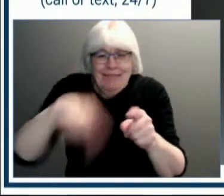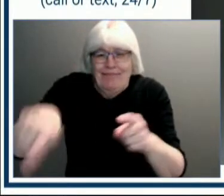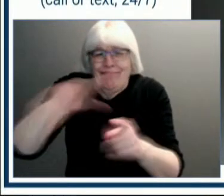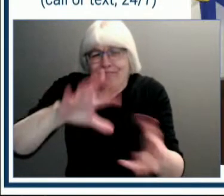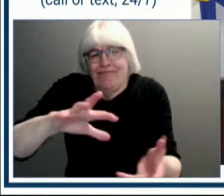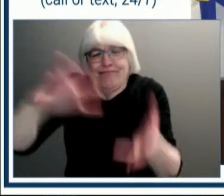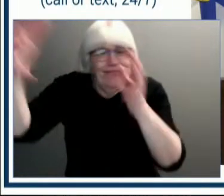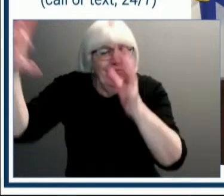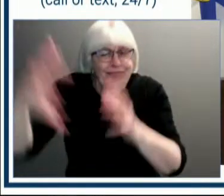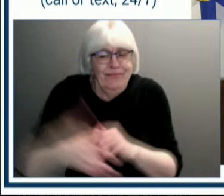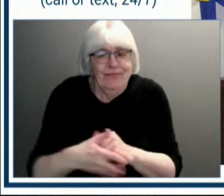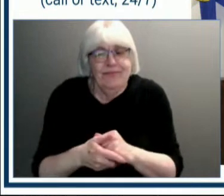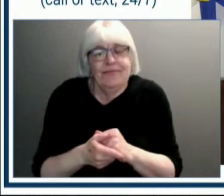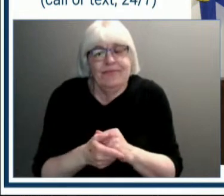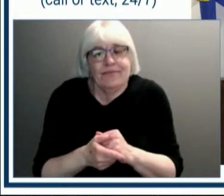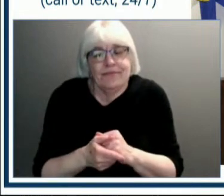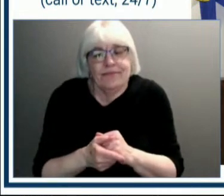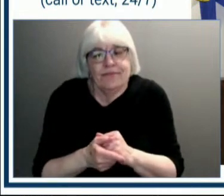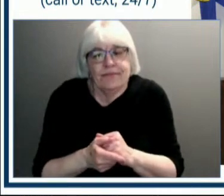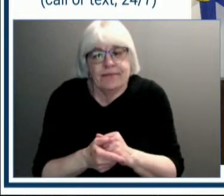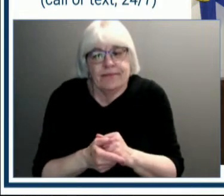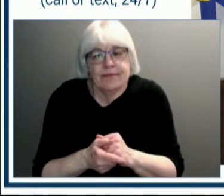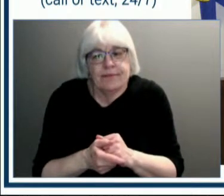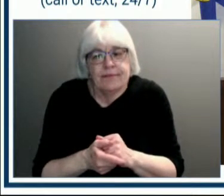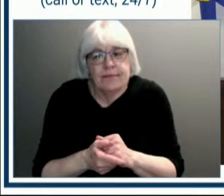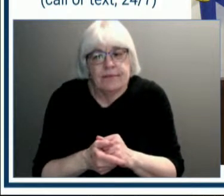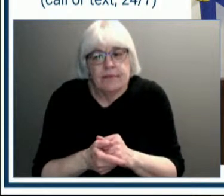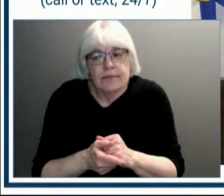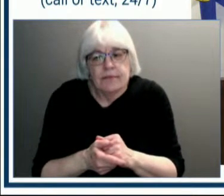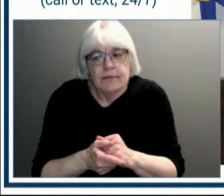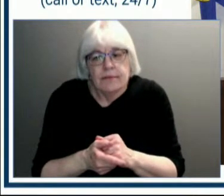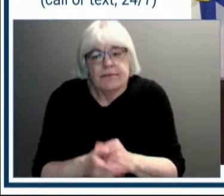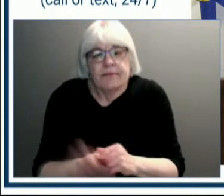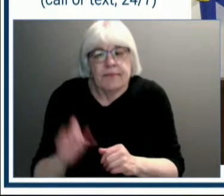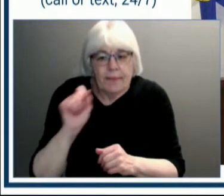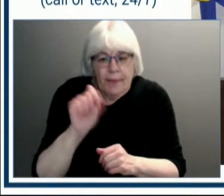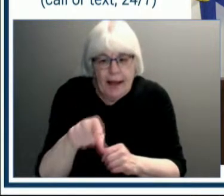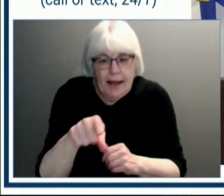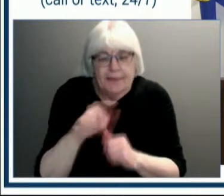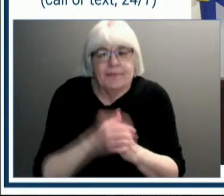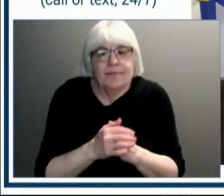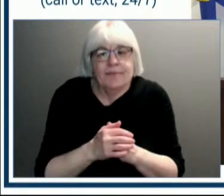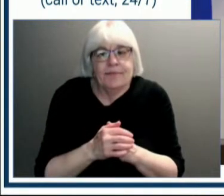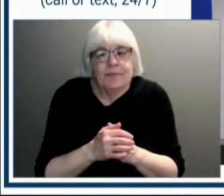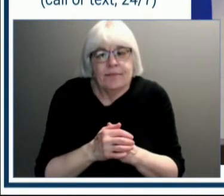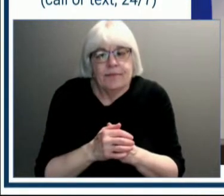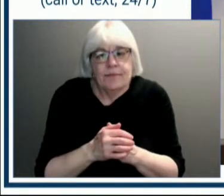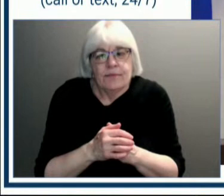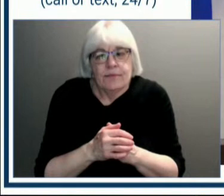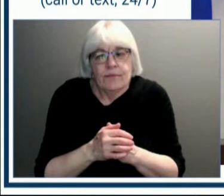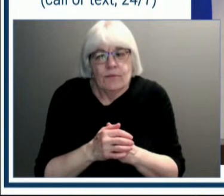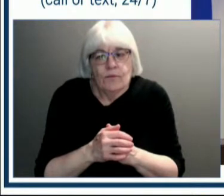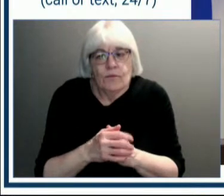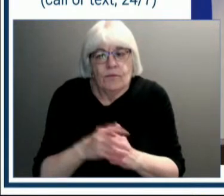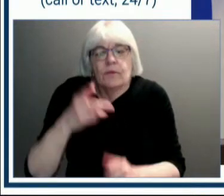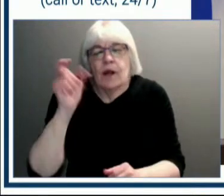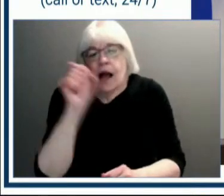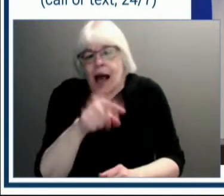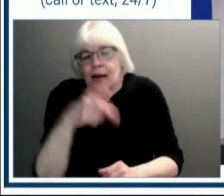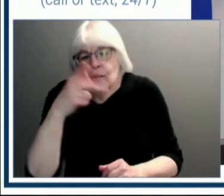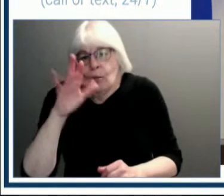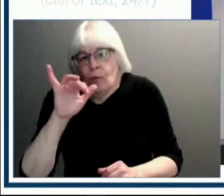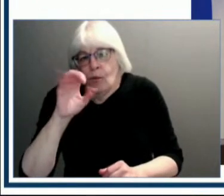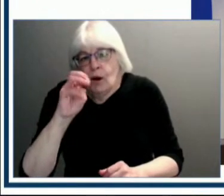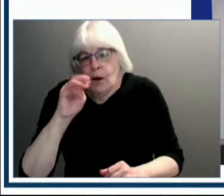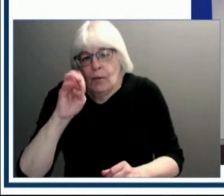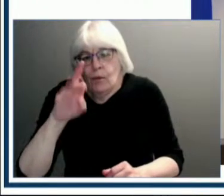Natasha, if you have a follow-up. I do. Perhaps for the Premier, I understand that the Nova Scotia Paid Sick Leave program will launch on